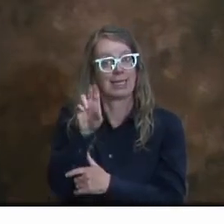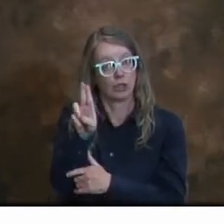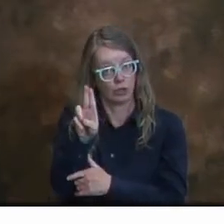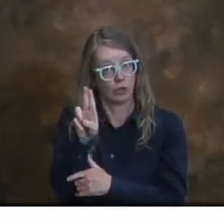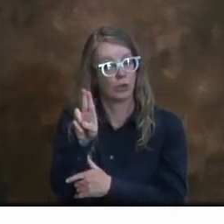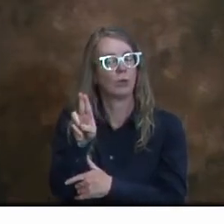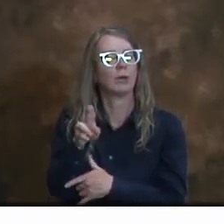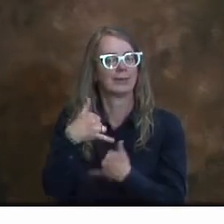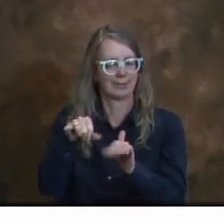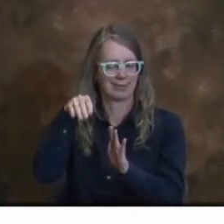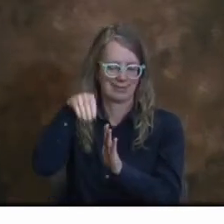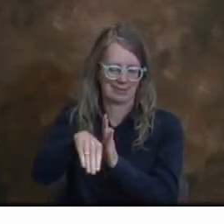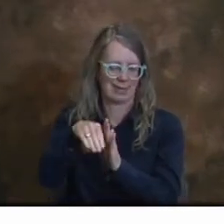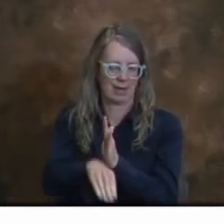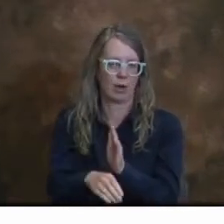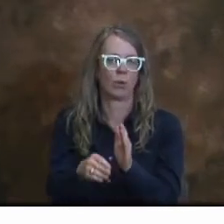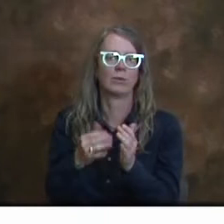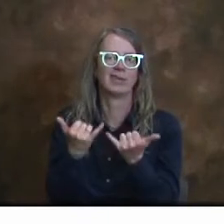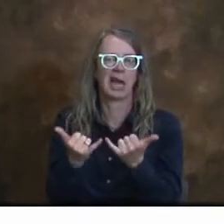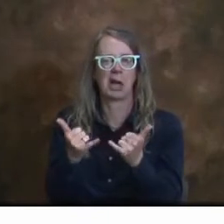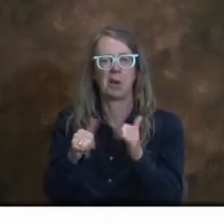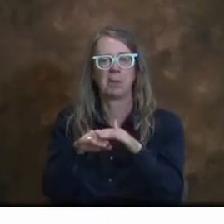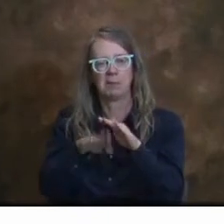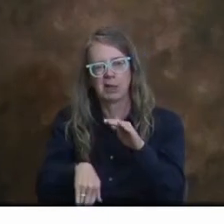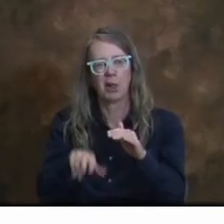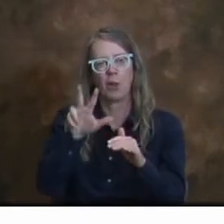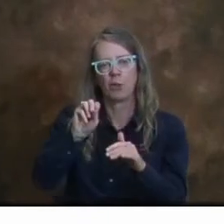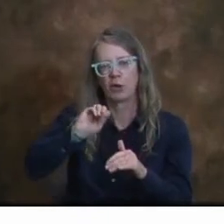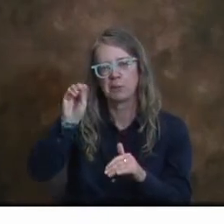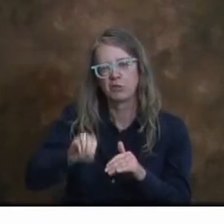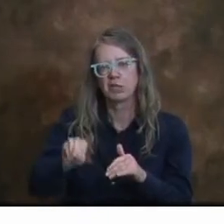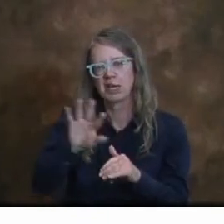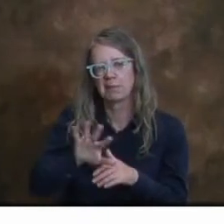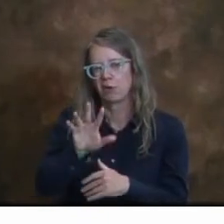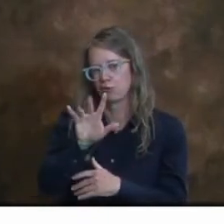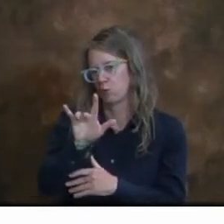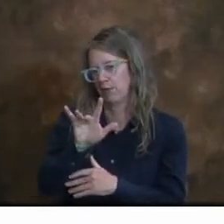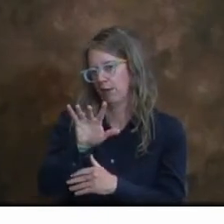below 30%. We are around mid 25%.